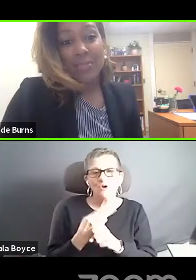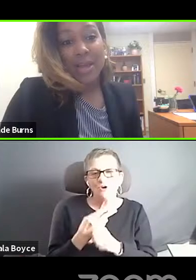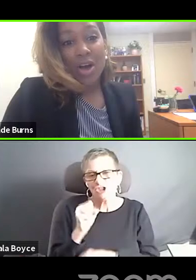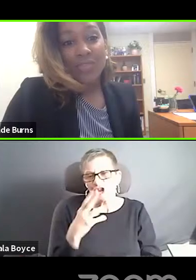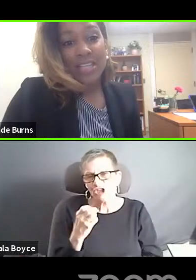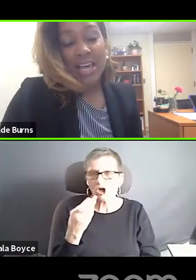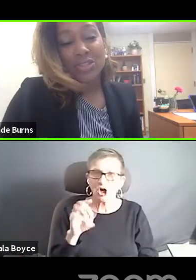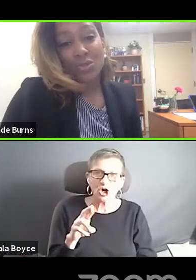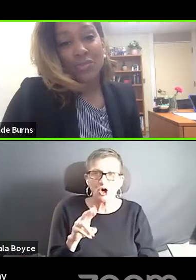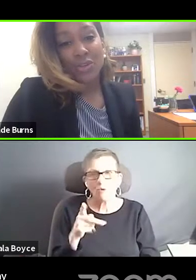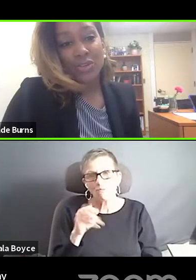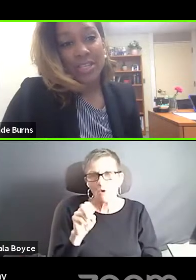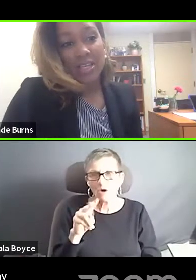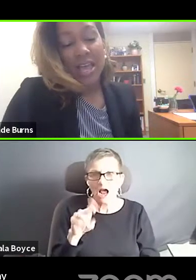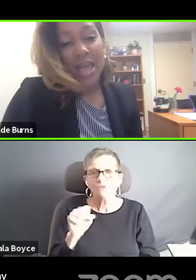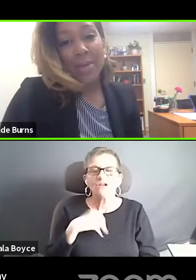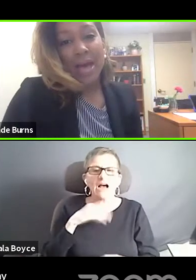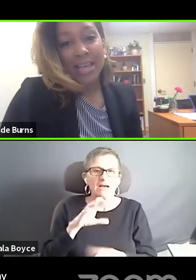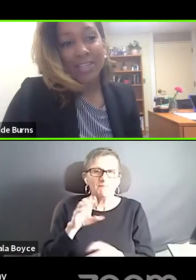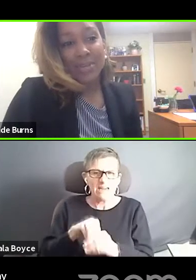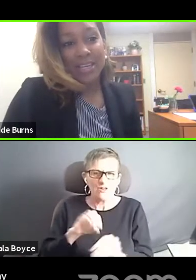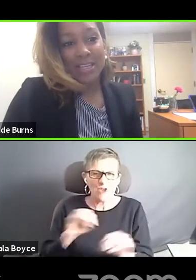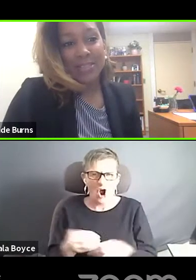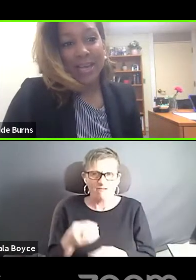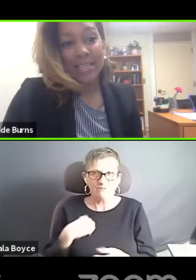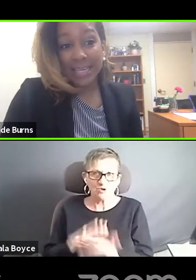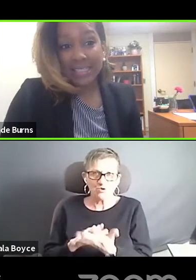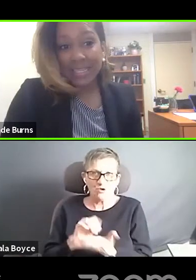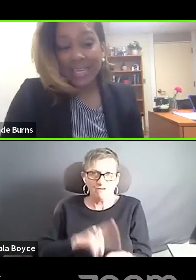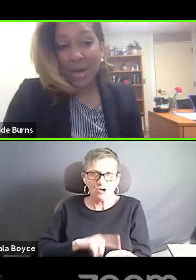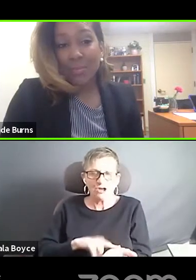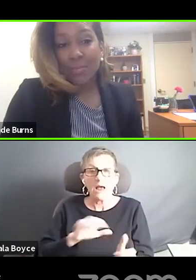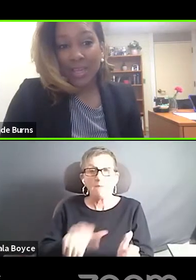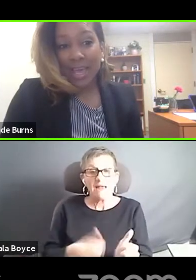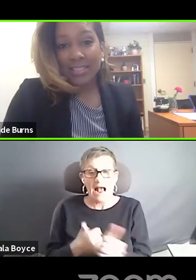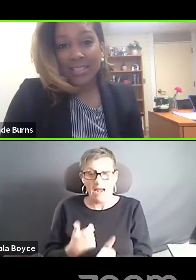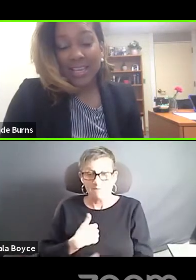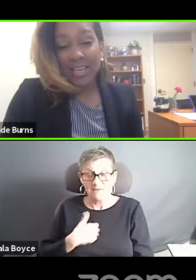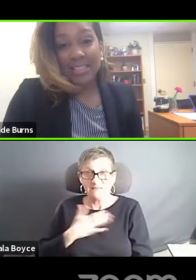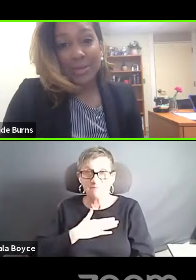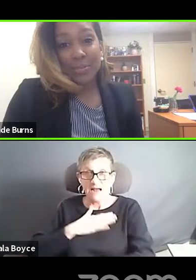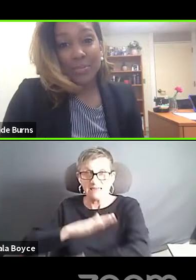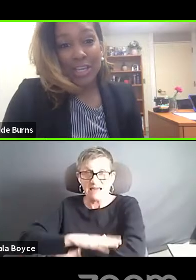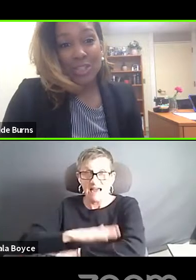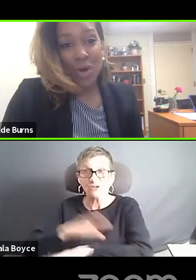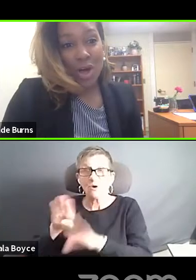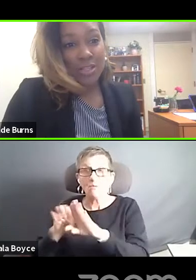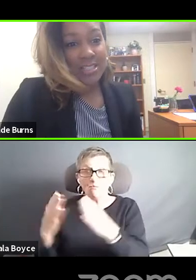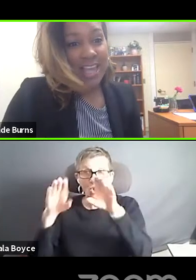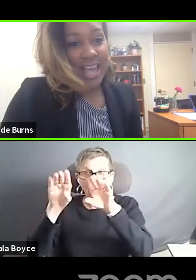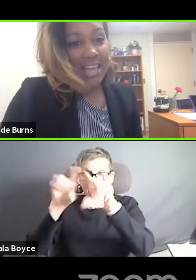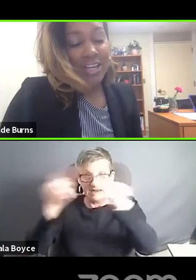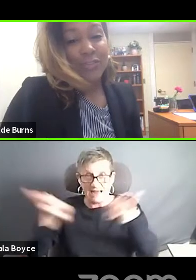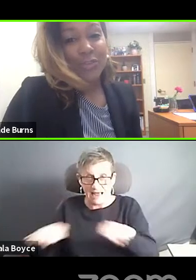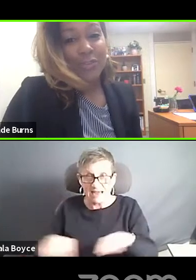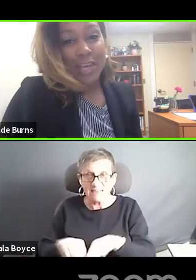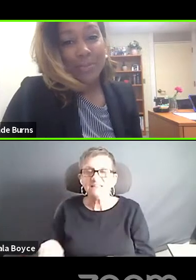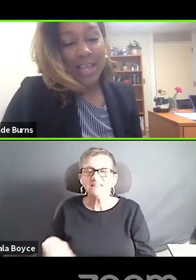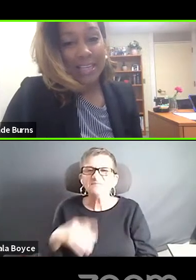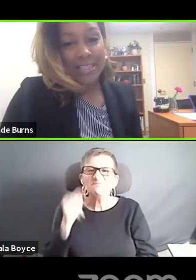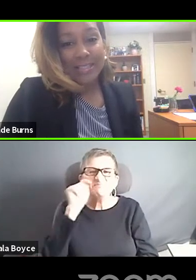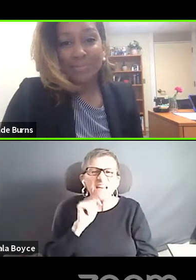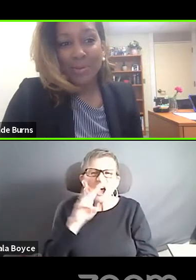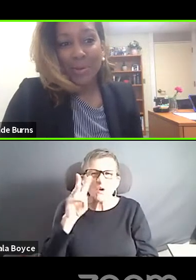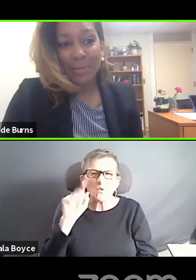and I'm sitting in my office at the School of Nursing, and behind me is my desk, bookcase, some beige walls, and a few